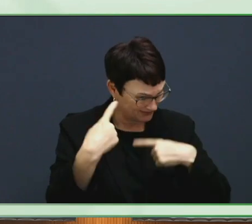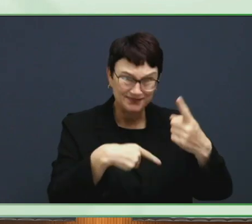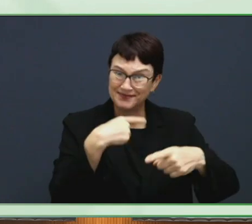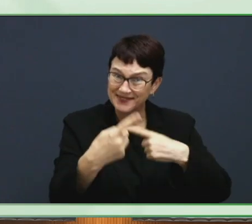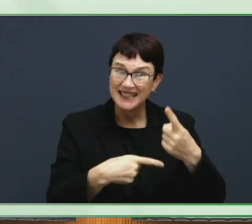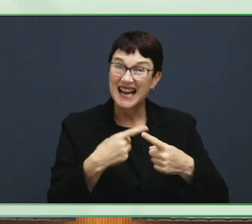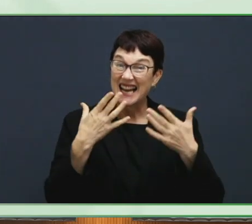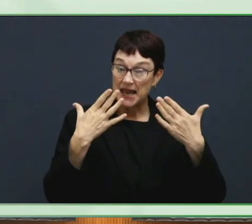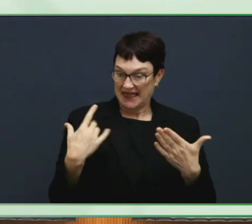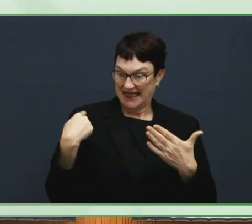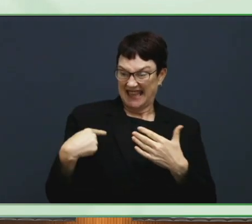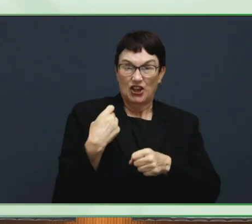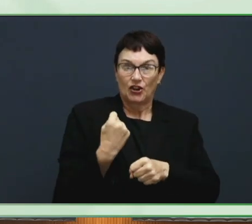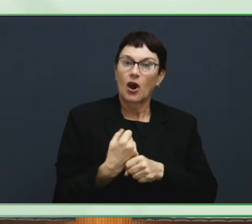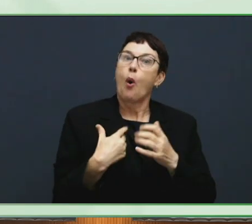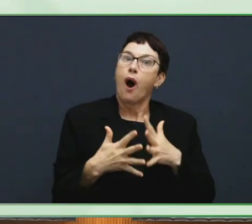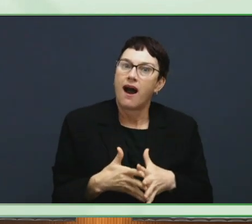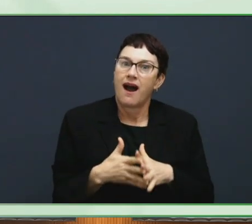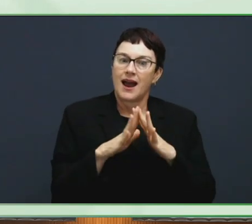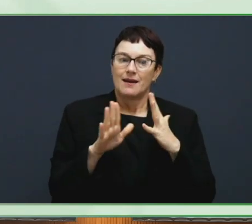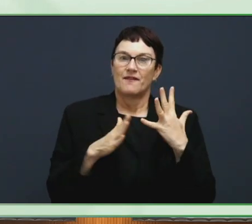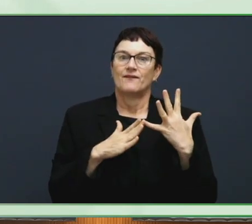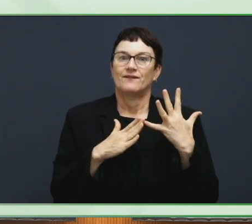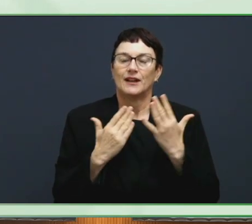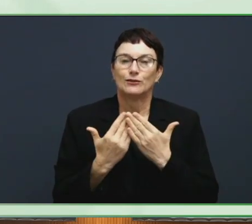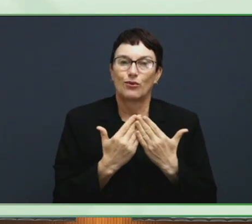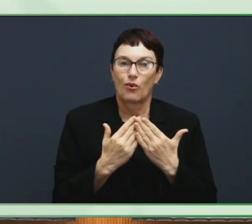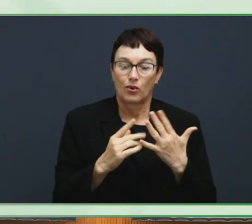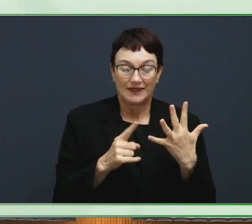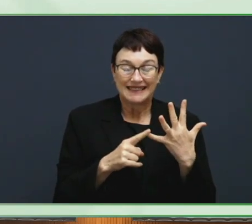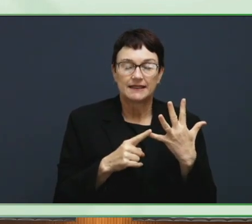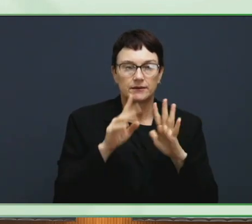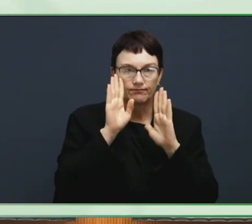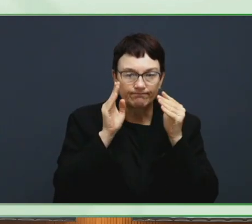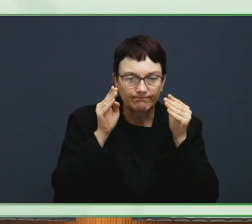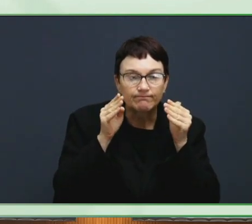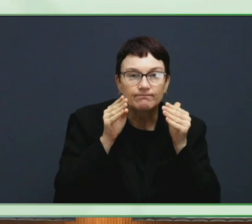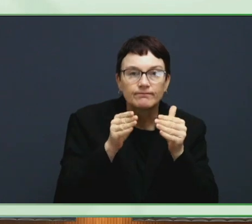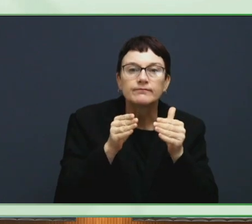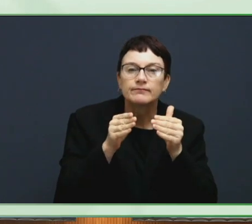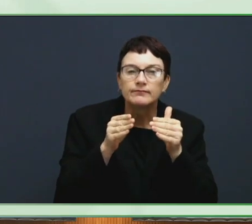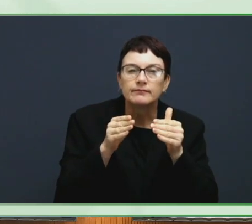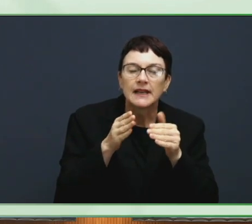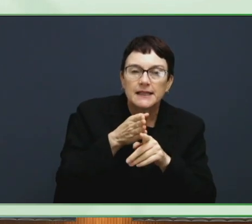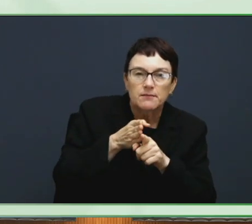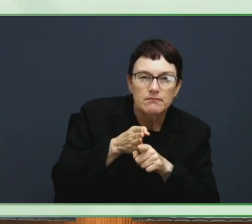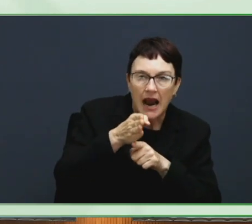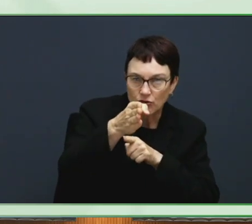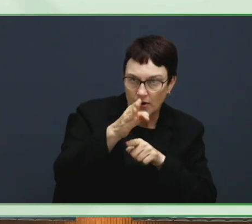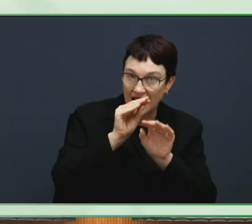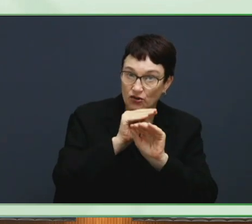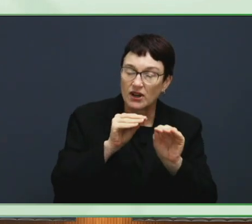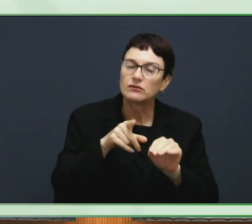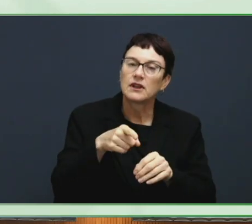will be about special education vocational high school. This school